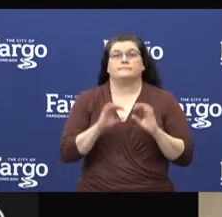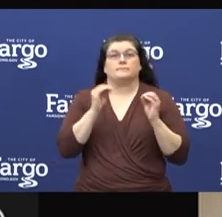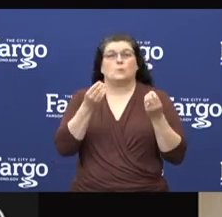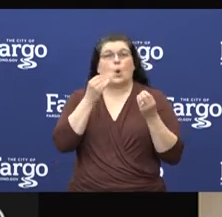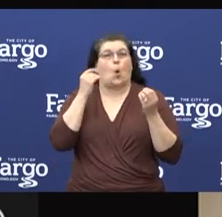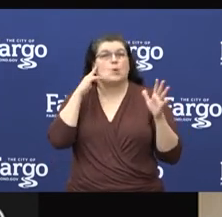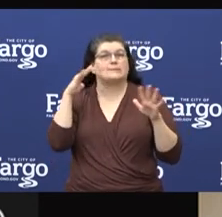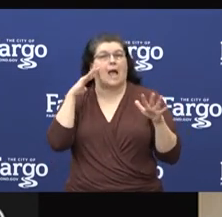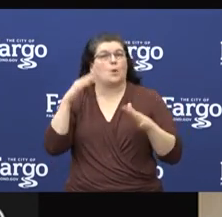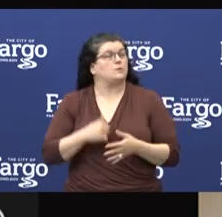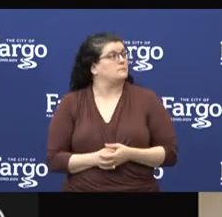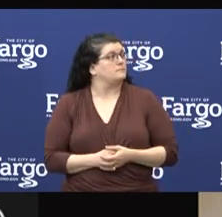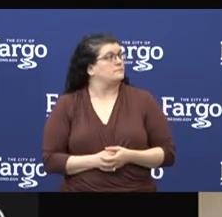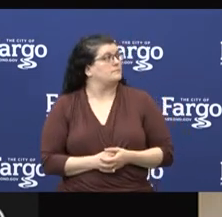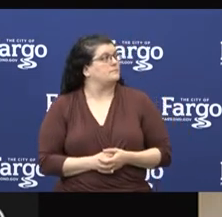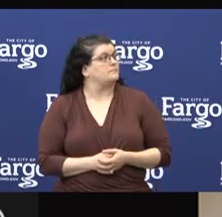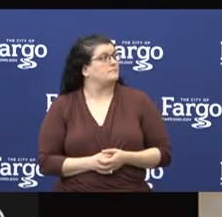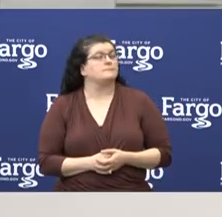Still.